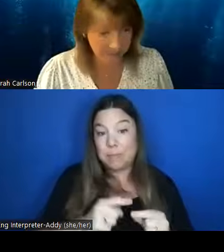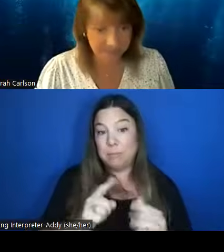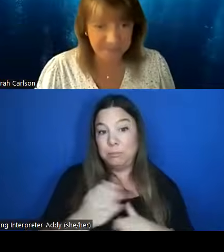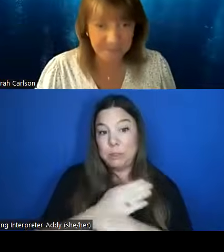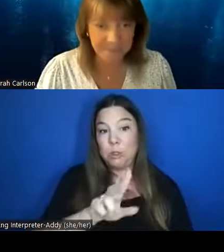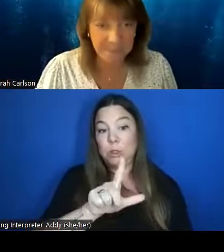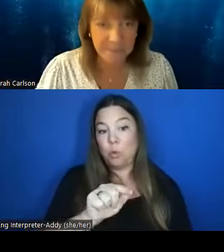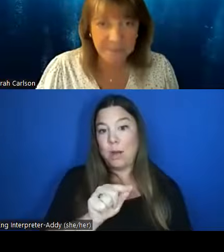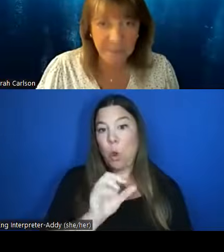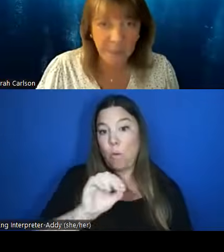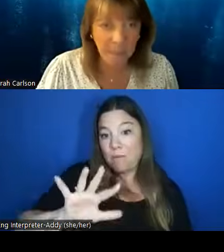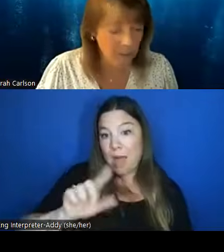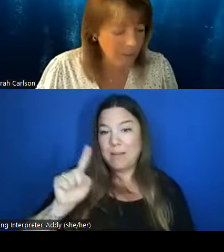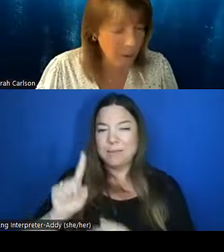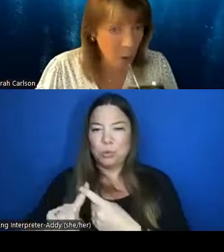2011.